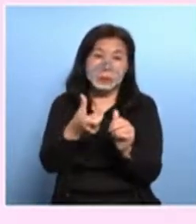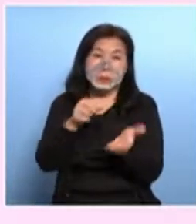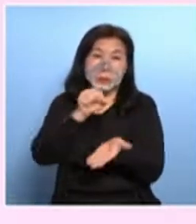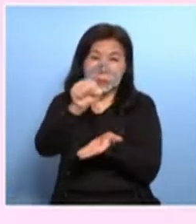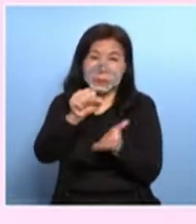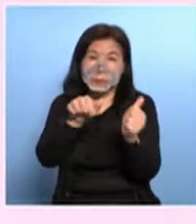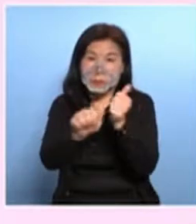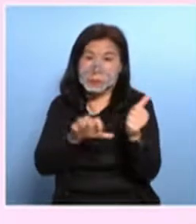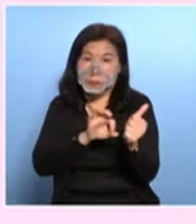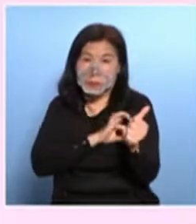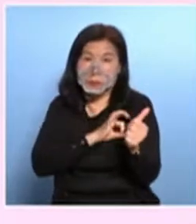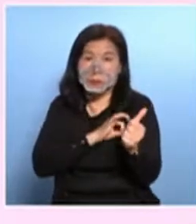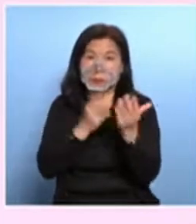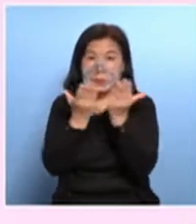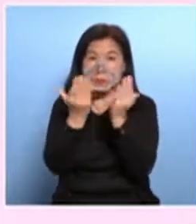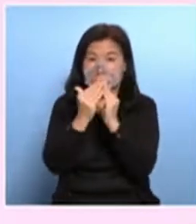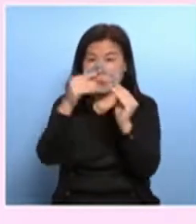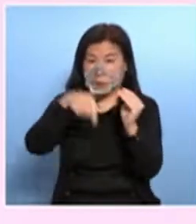public medical institutions.